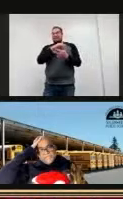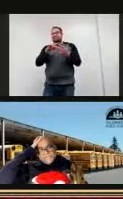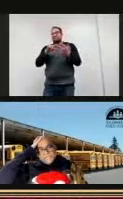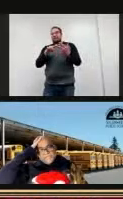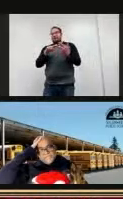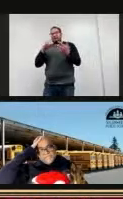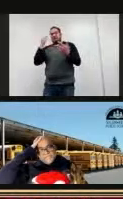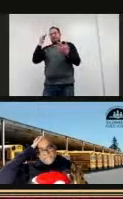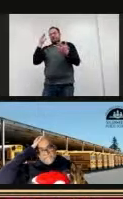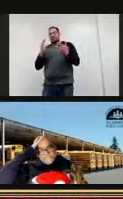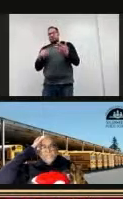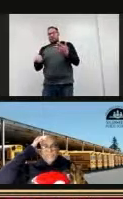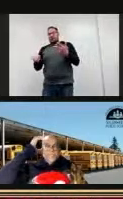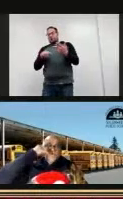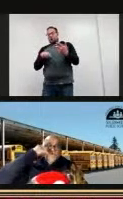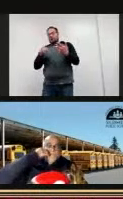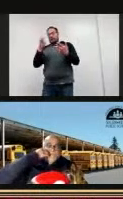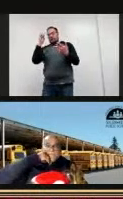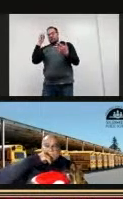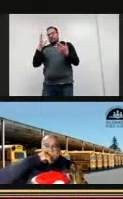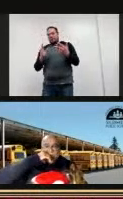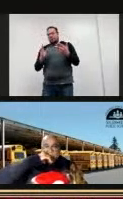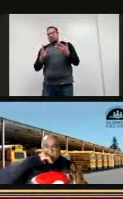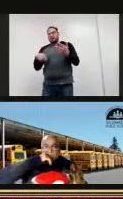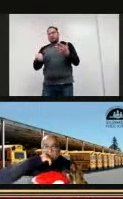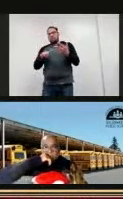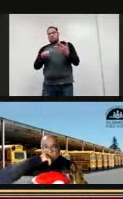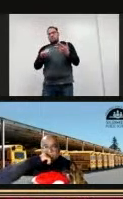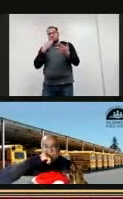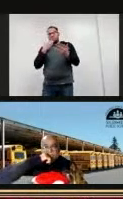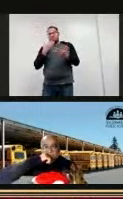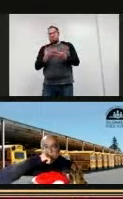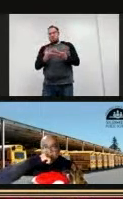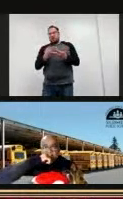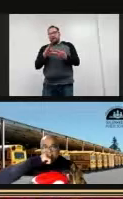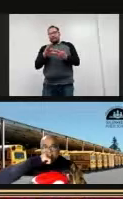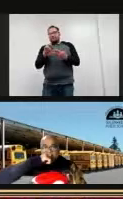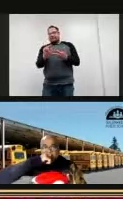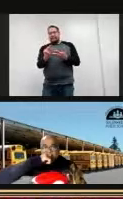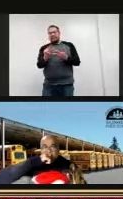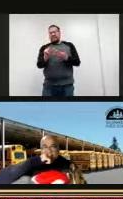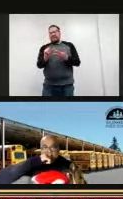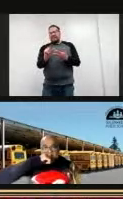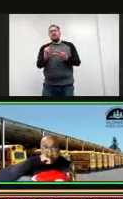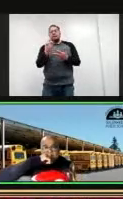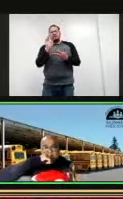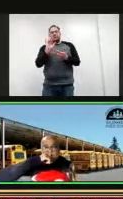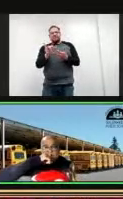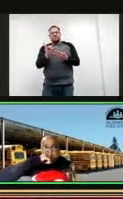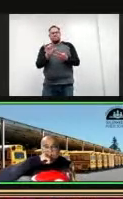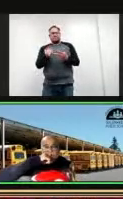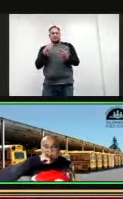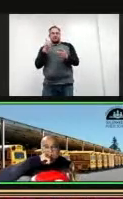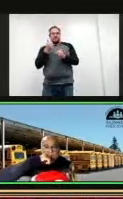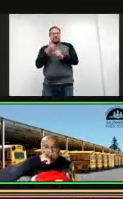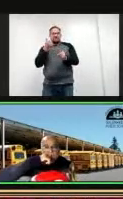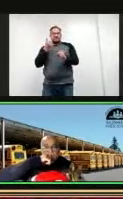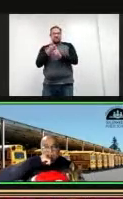educator well-being. And that would be a standalone bullet. Mm-hmm.